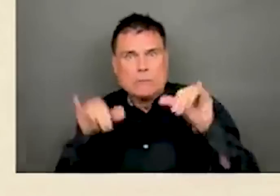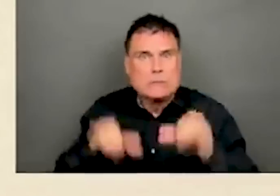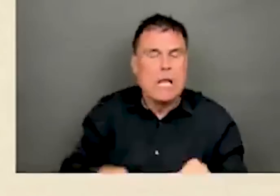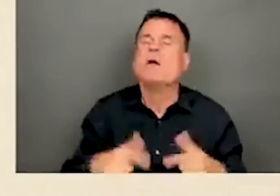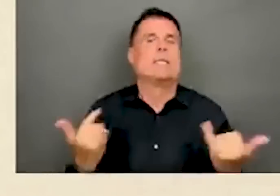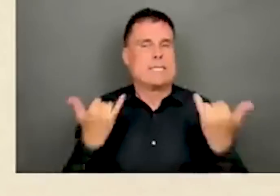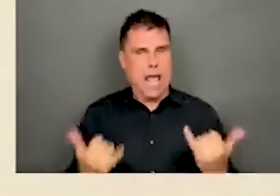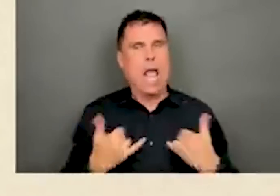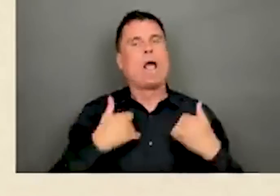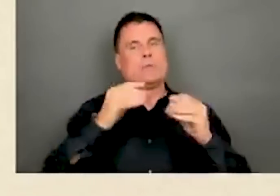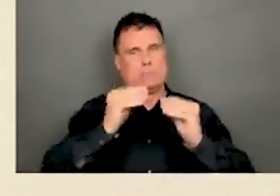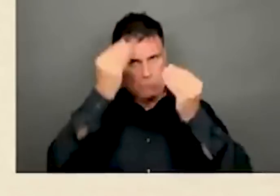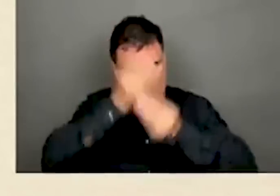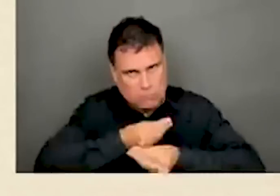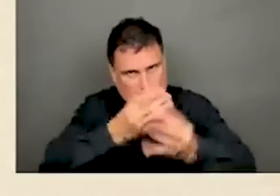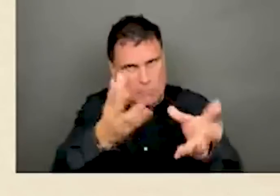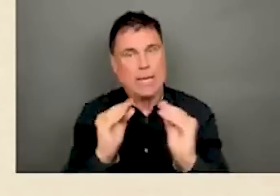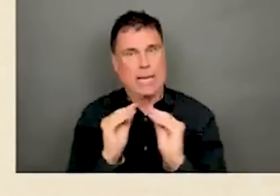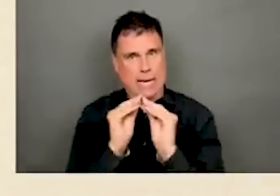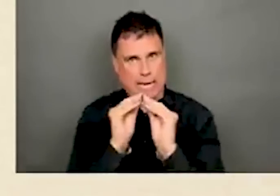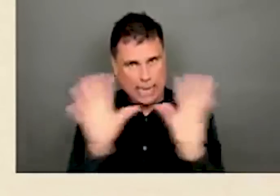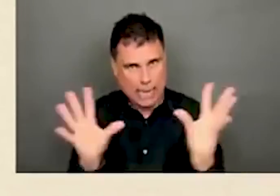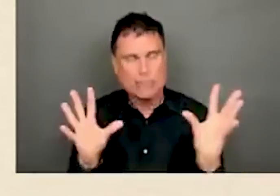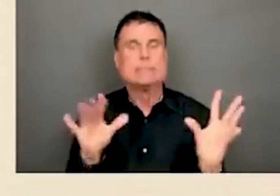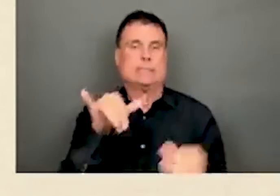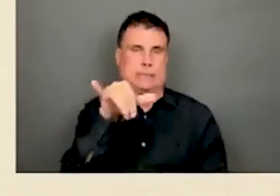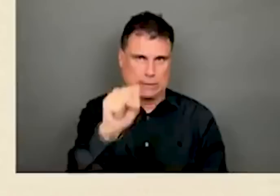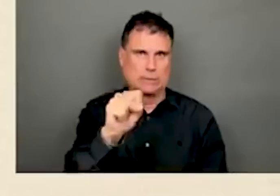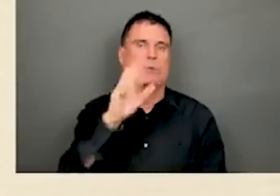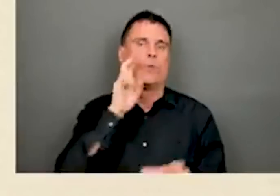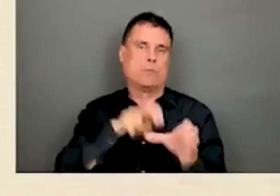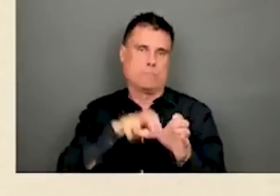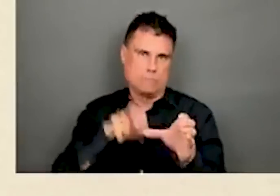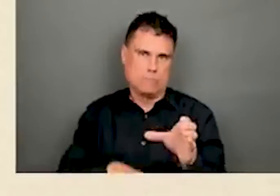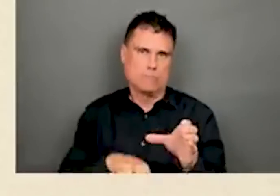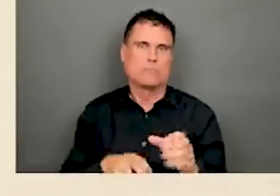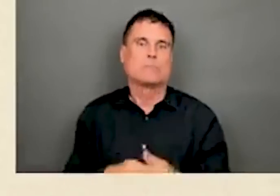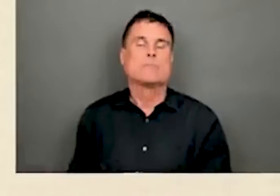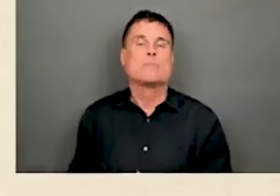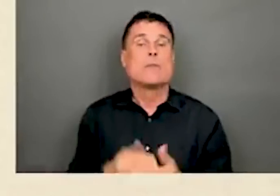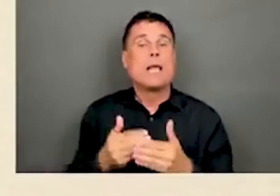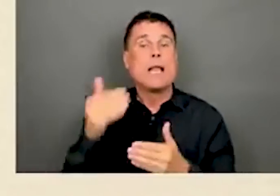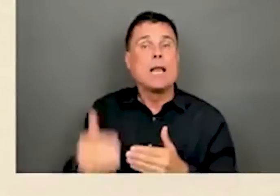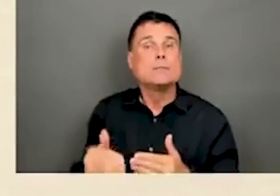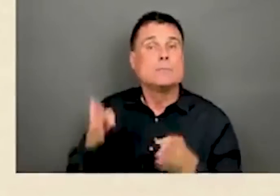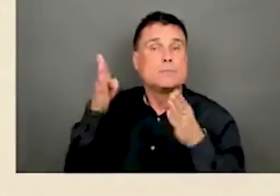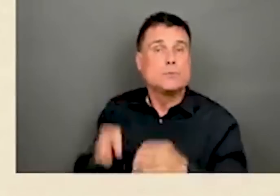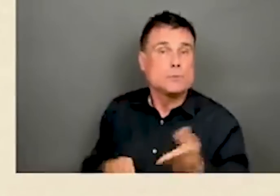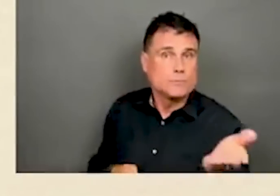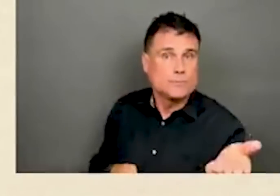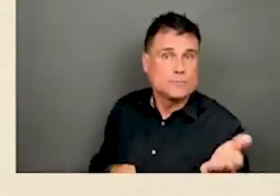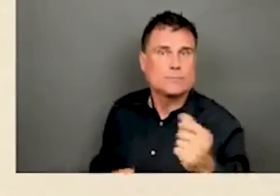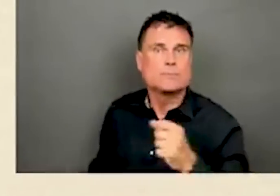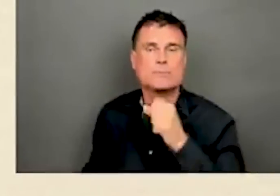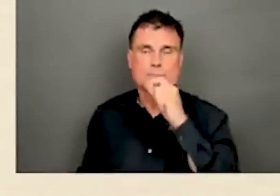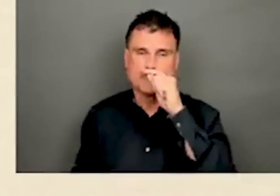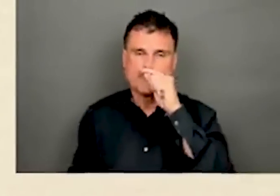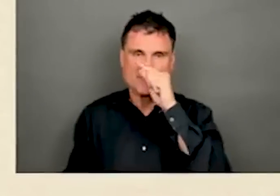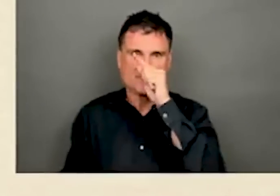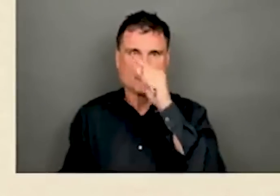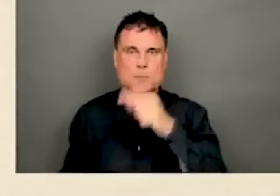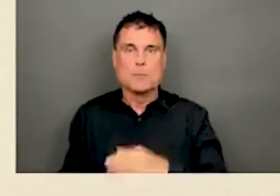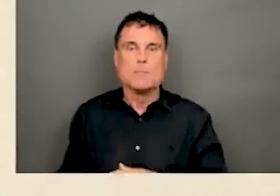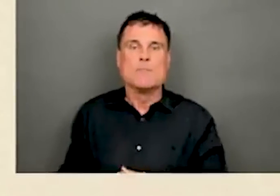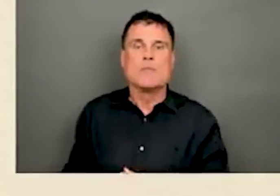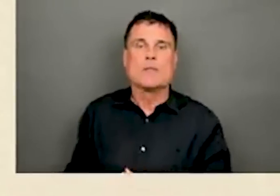Sajan, CTV. Hi, Premier. Political observers often say that you are the biggest asset that